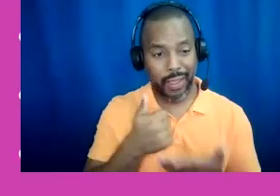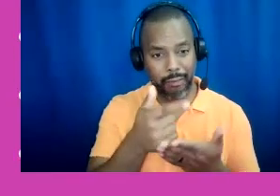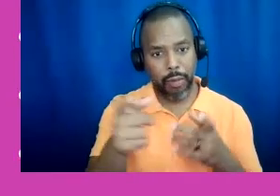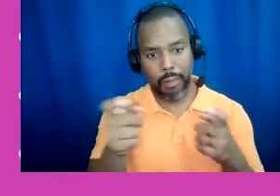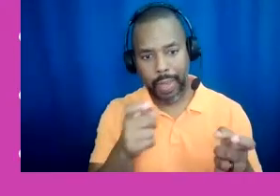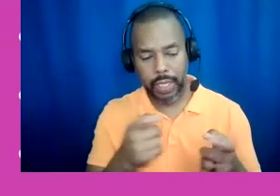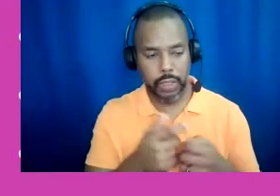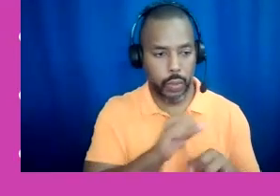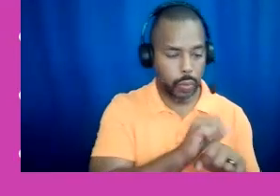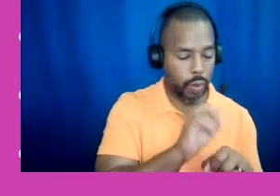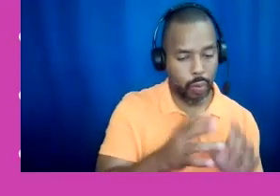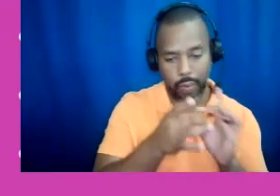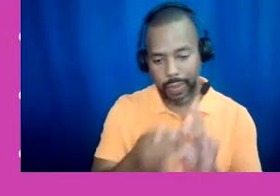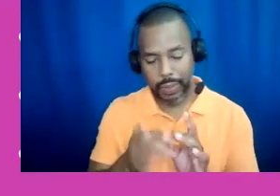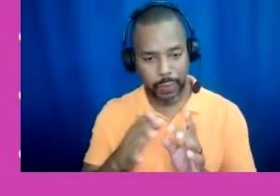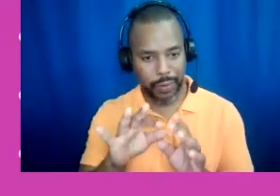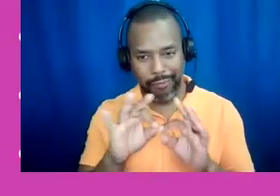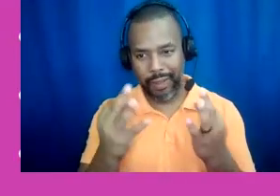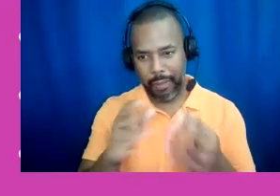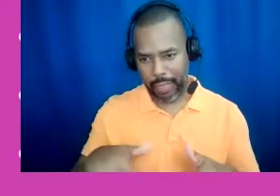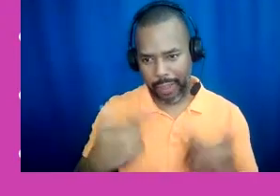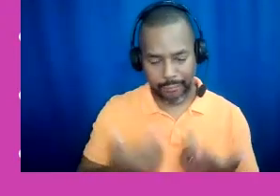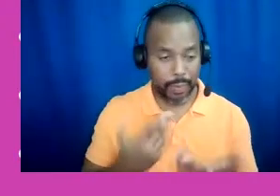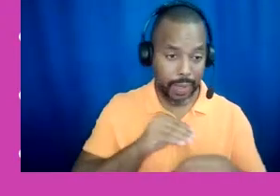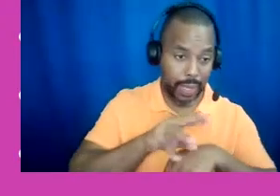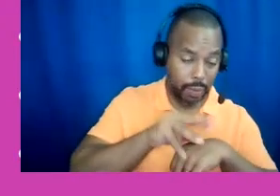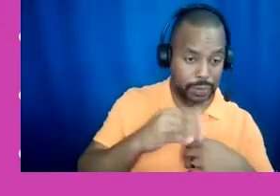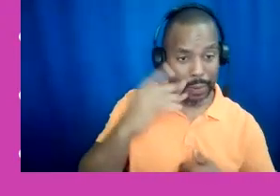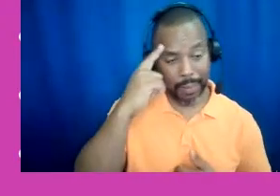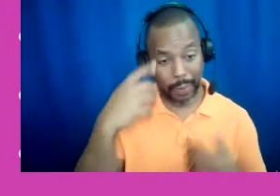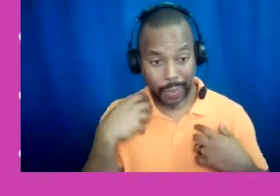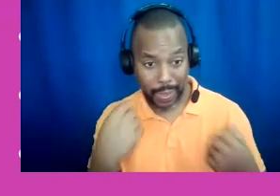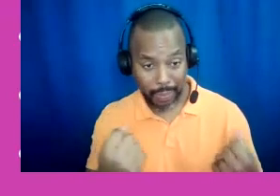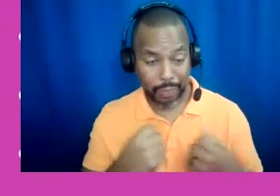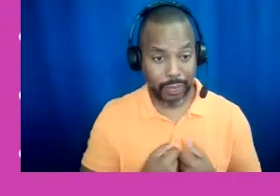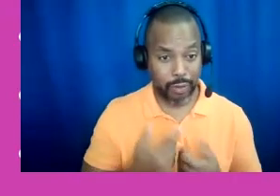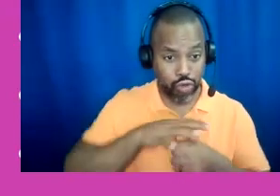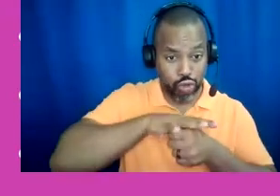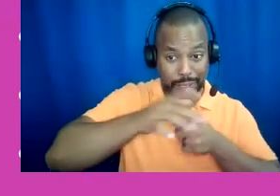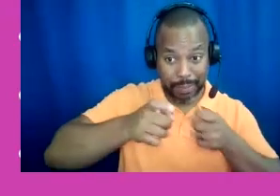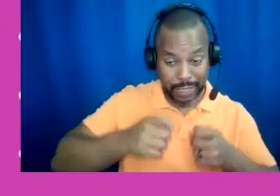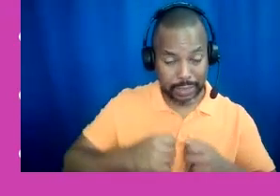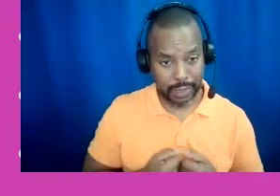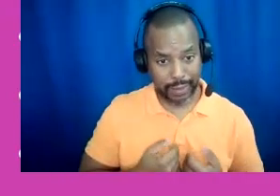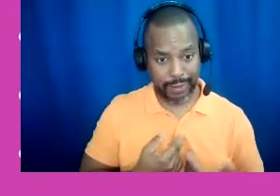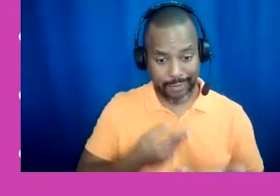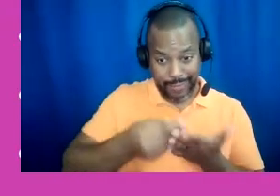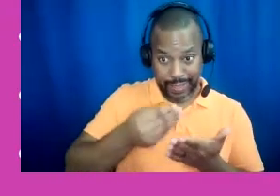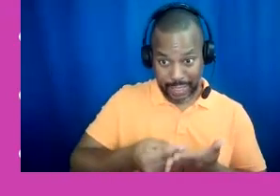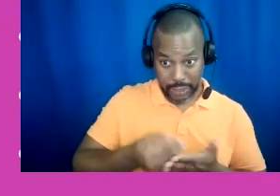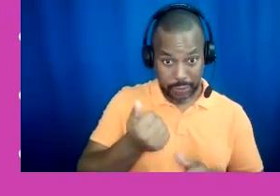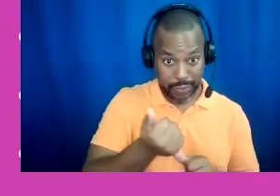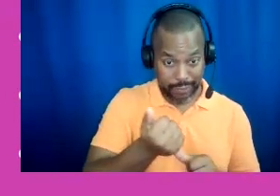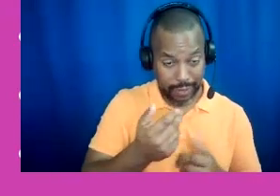or work-related challenges. This can include counseling, mental health services, stress management, financial advice,